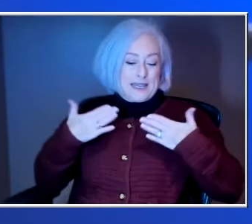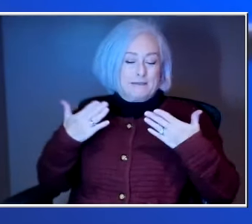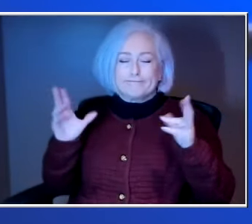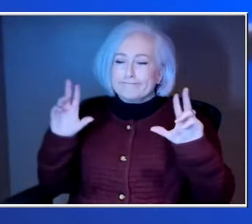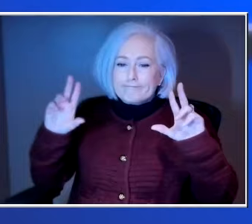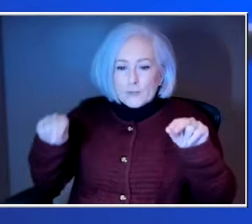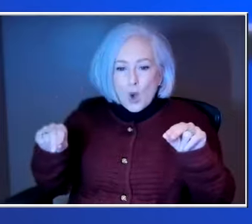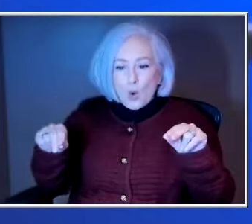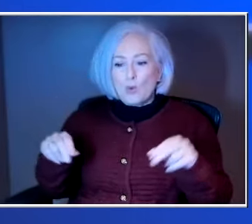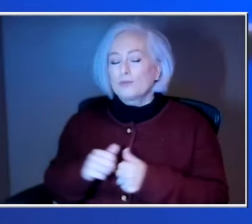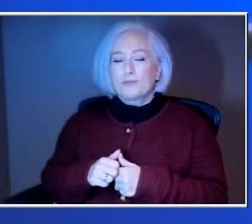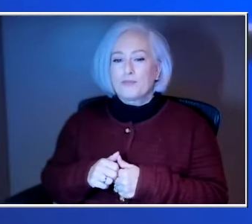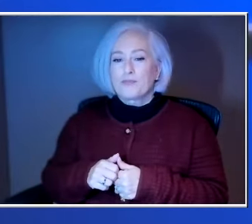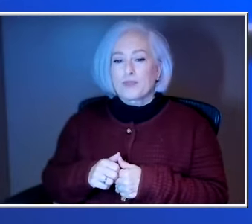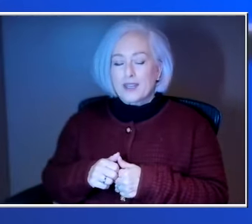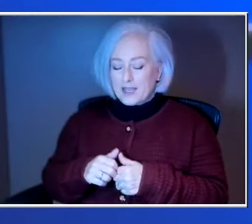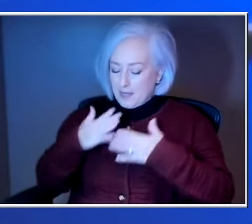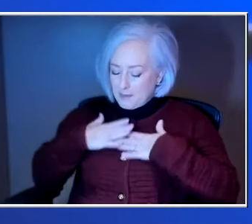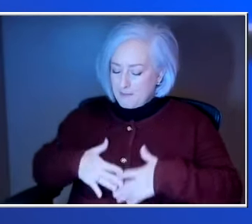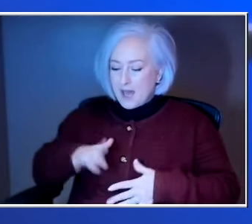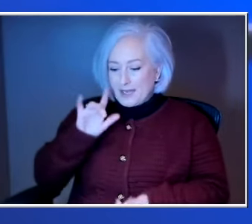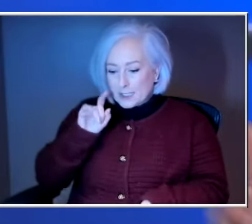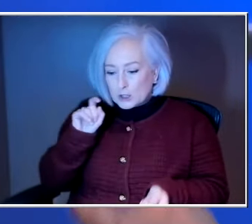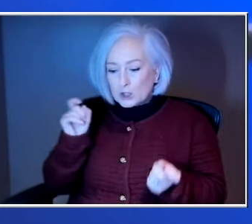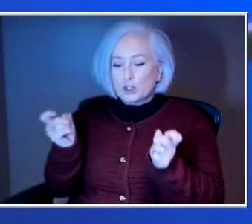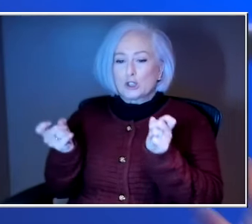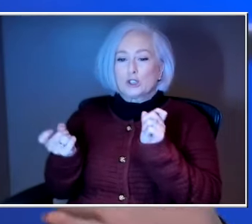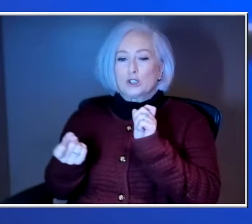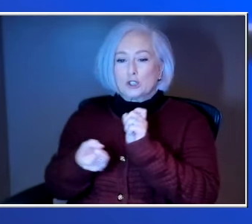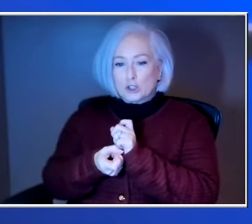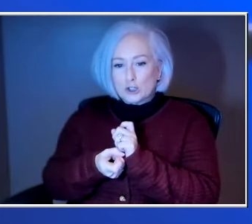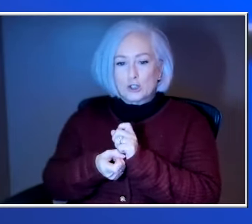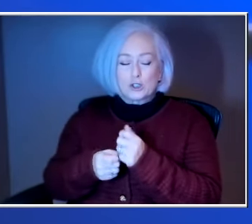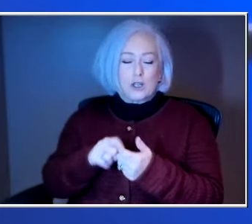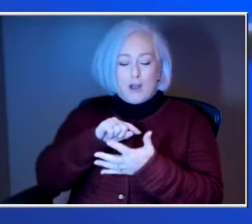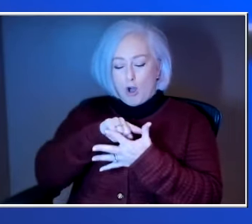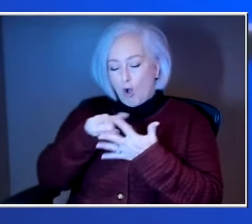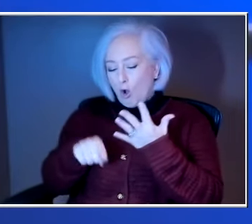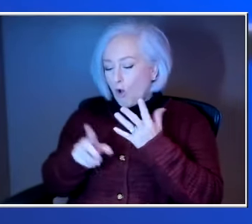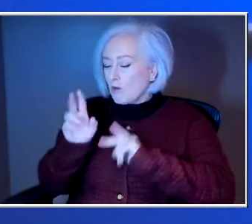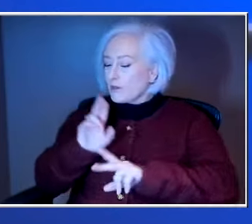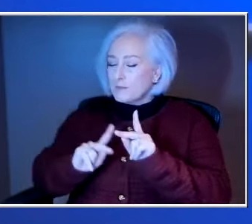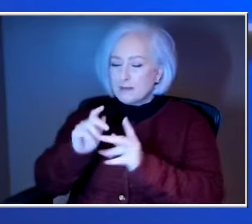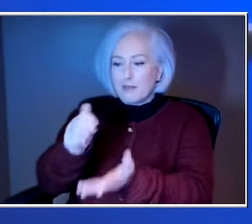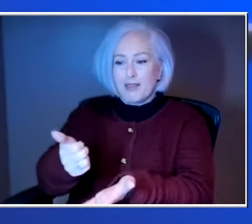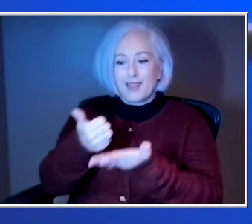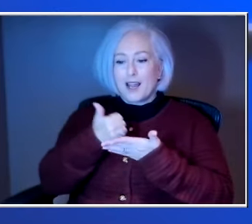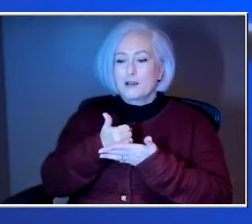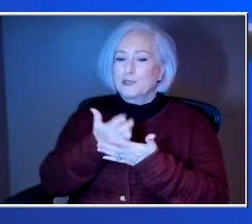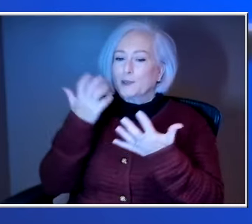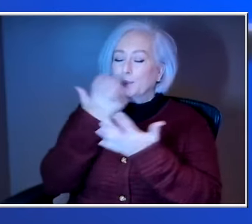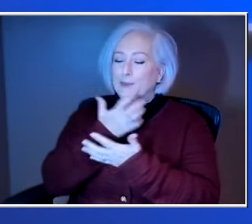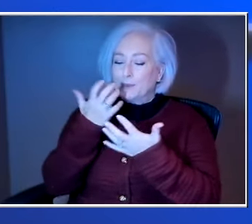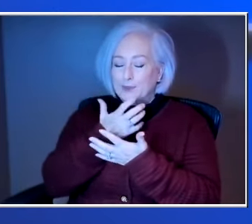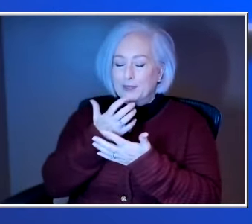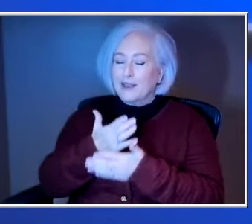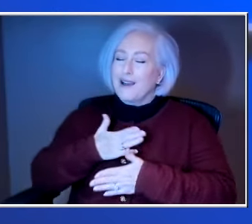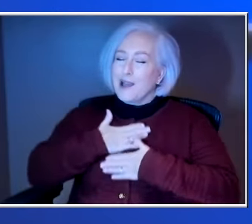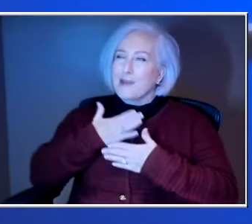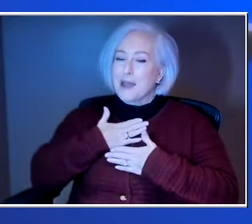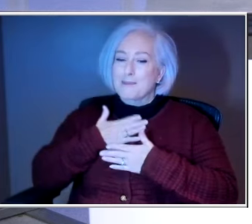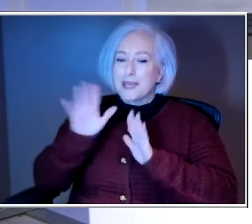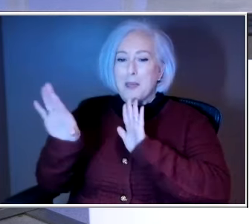and the entire team from Dr. Hugh to Dr. Rhodes and Nicolette, it was just been huge. And I'm so thankful that I chose KU for my weight loss